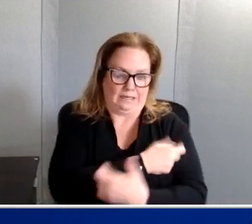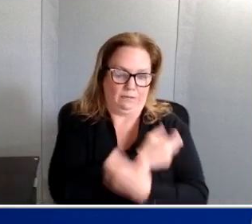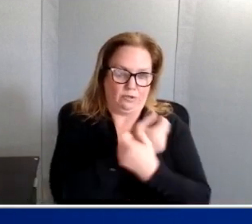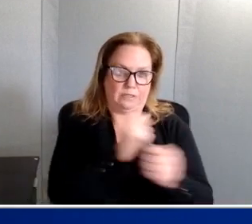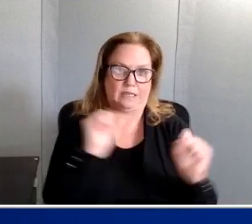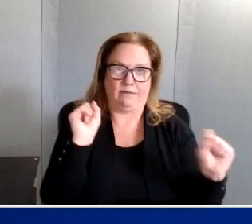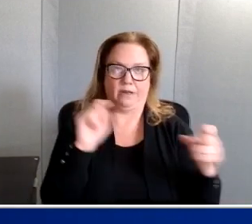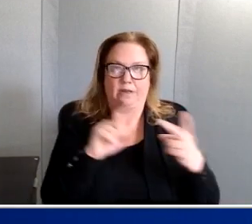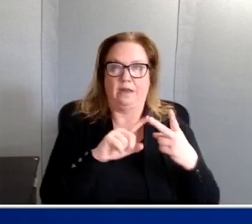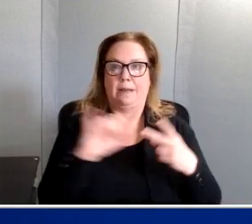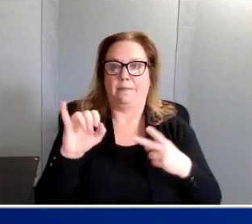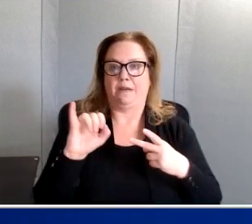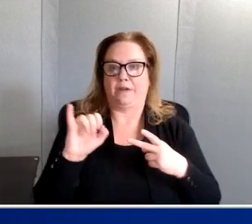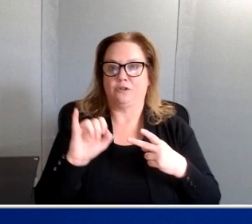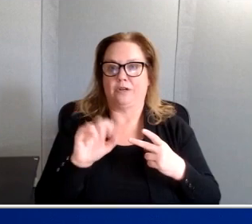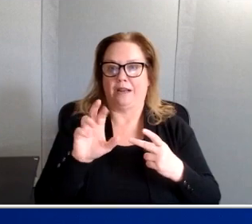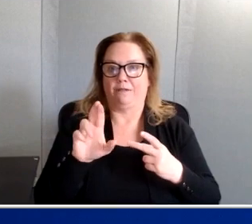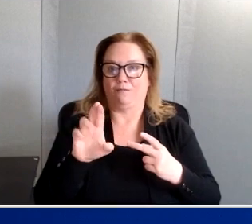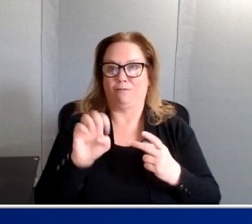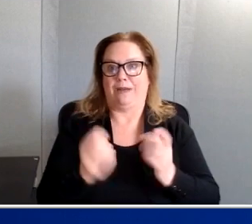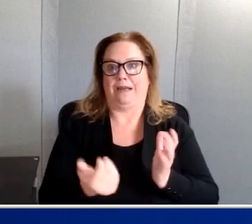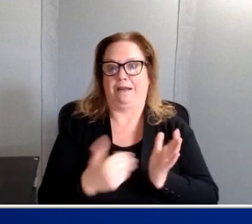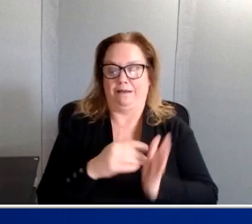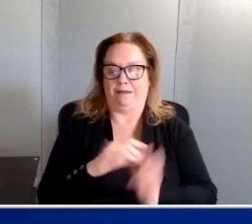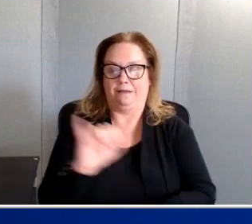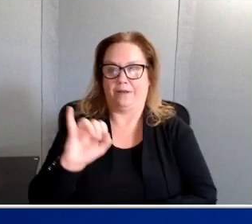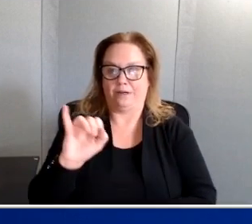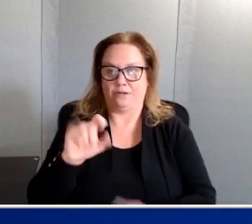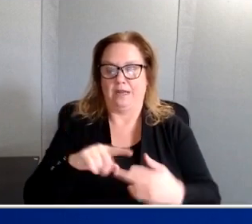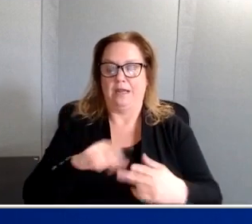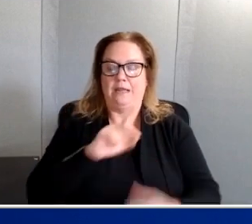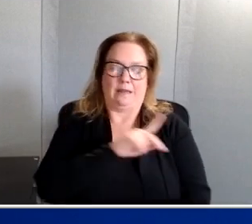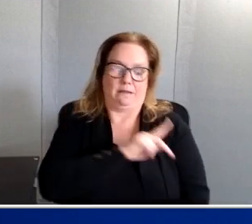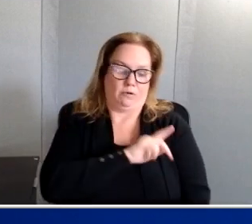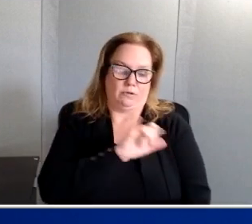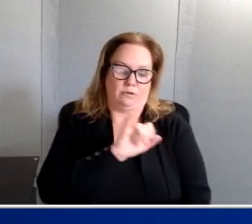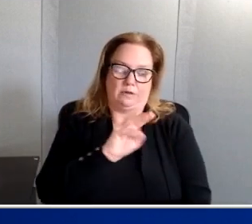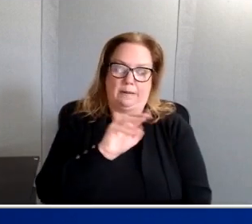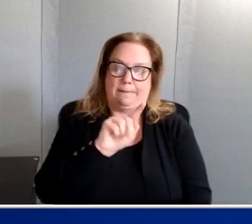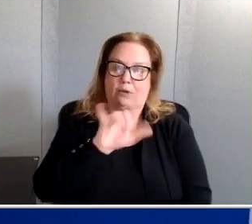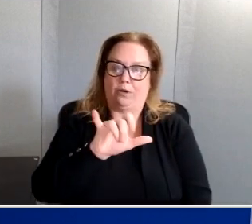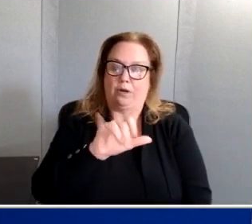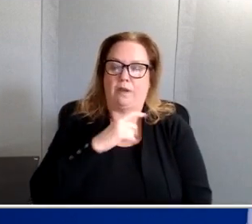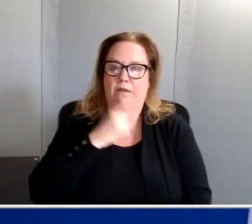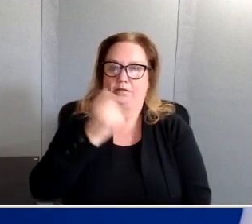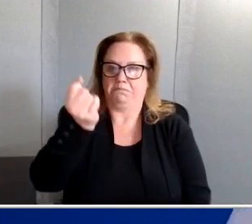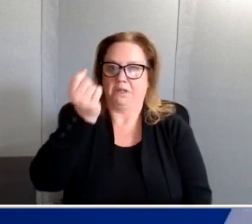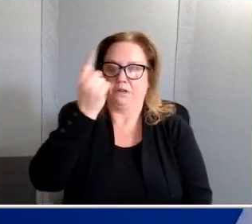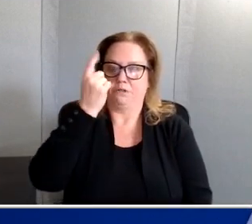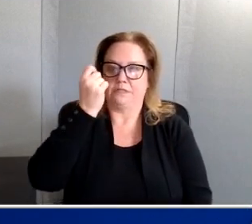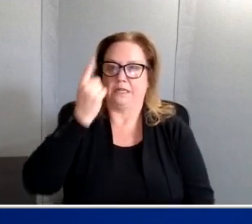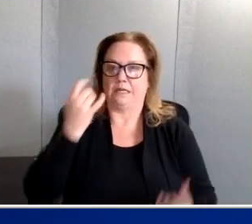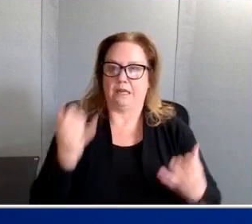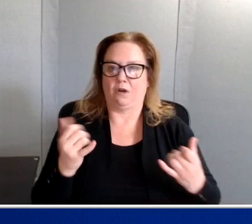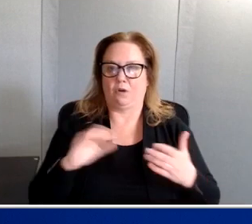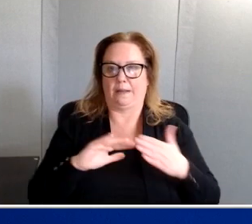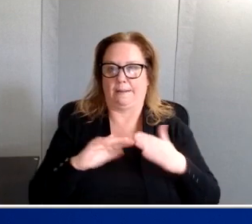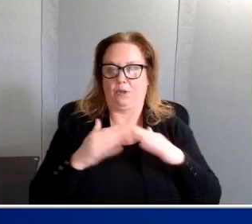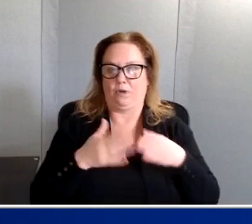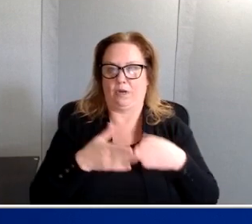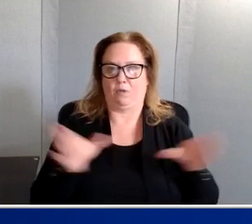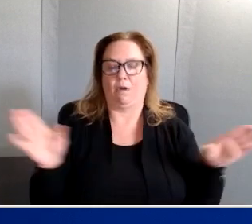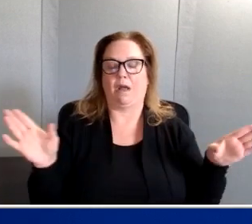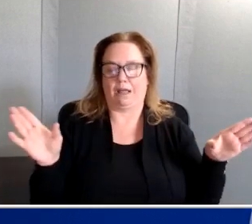also infection and reinfection. And from that personal immunity, we also have and understand that there is now community-wide